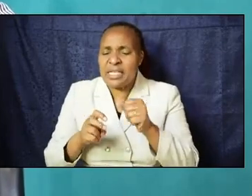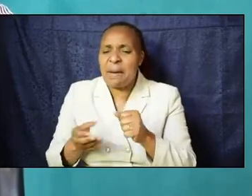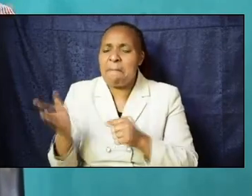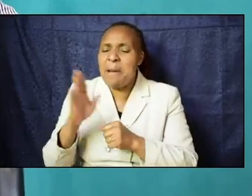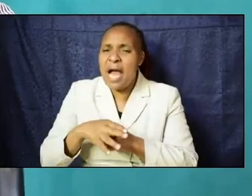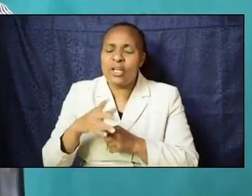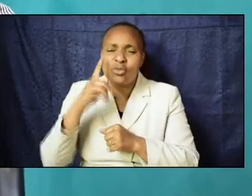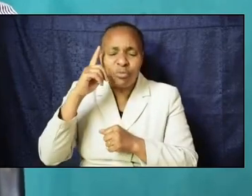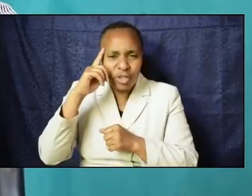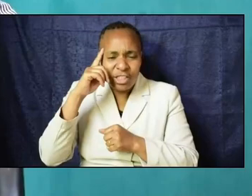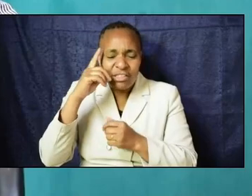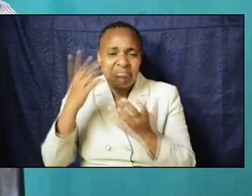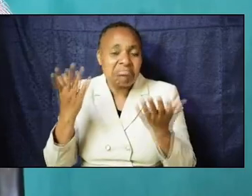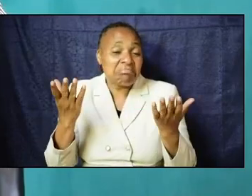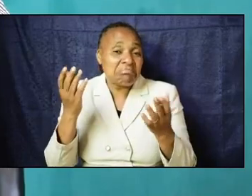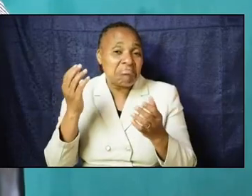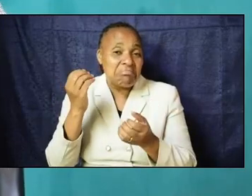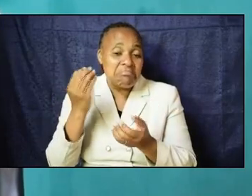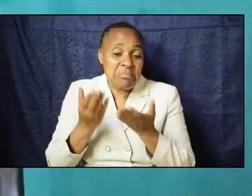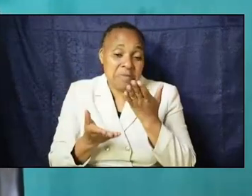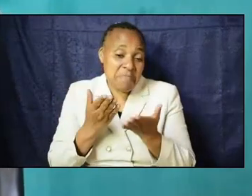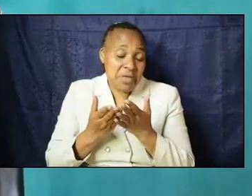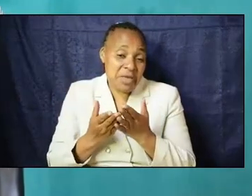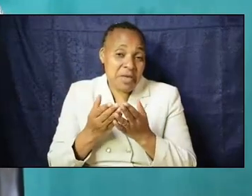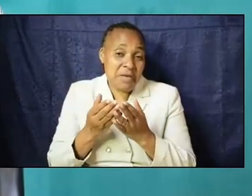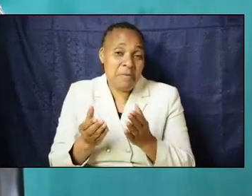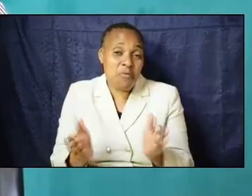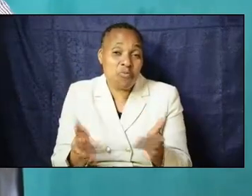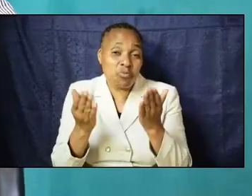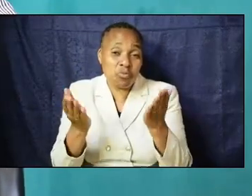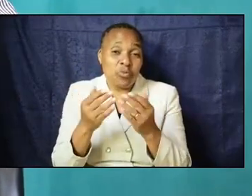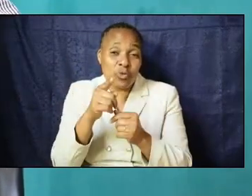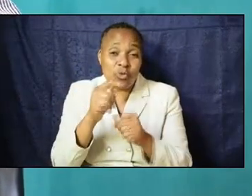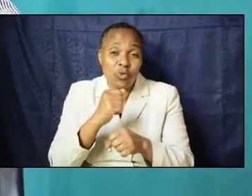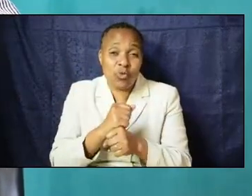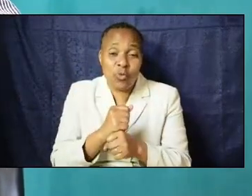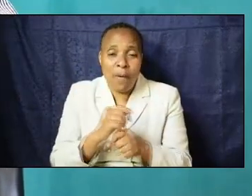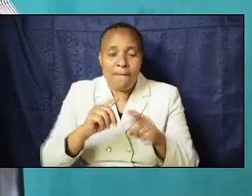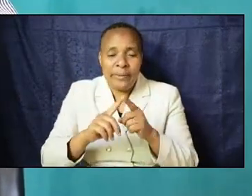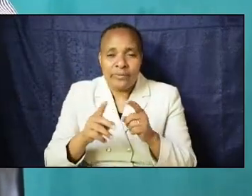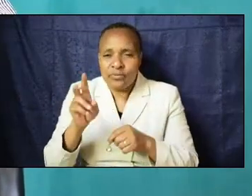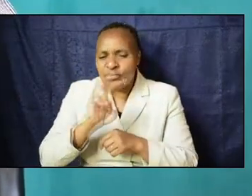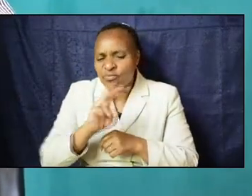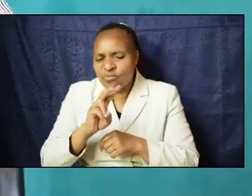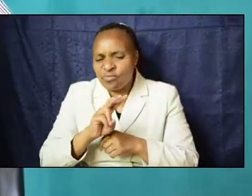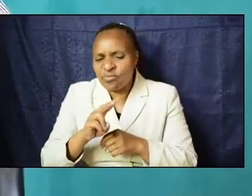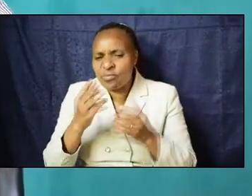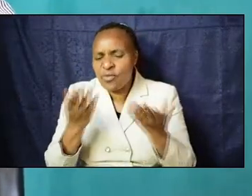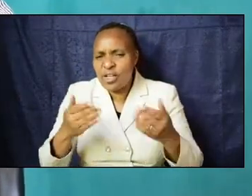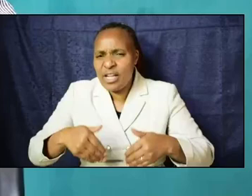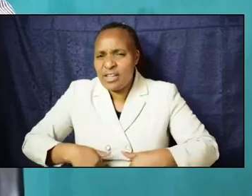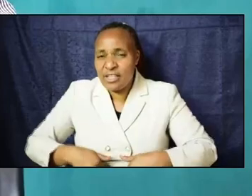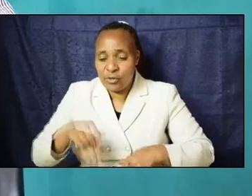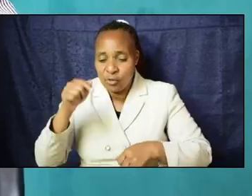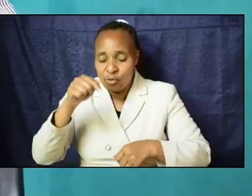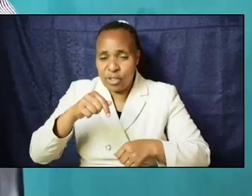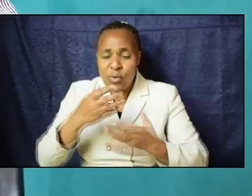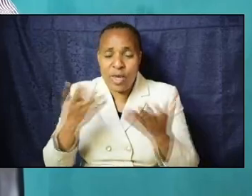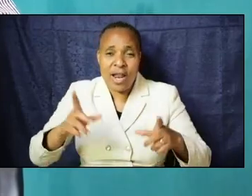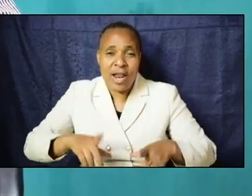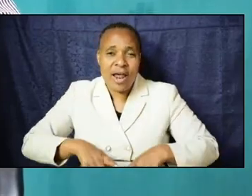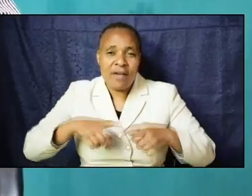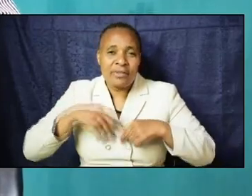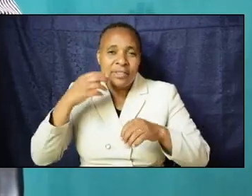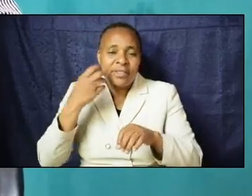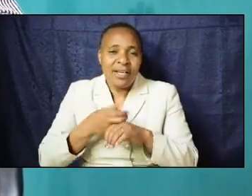to boarding, maybe it can motivate you a bit to do it. But as we look at the theme for today, where life is hard,